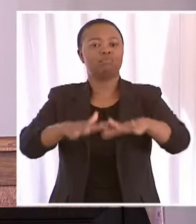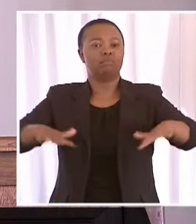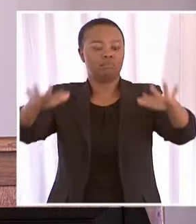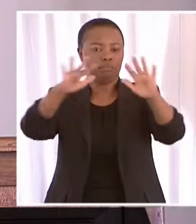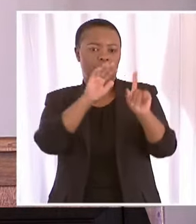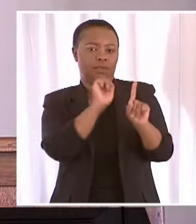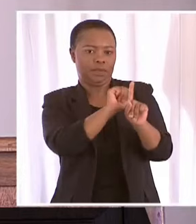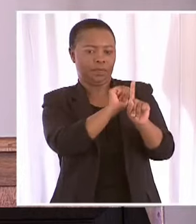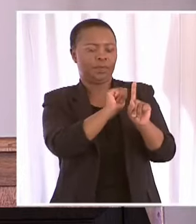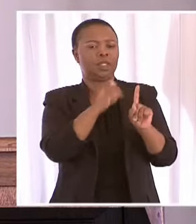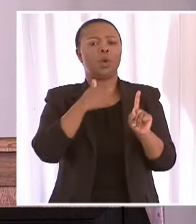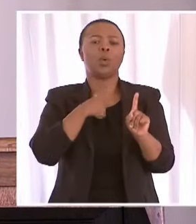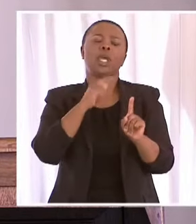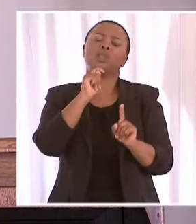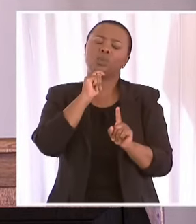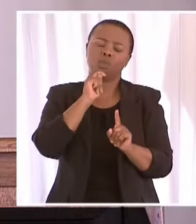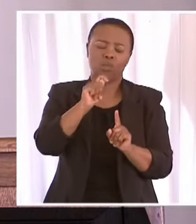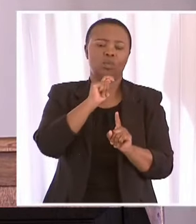We shall miss